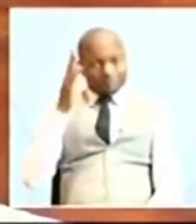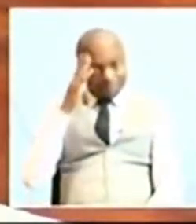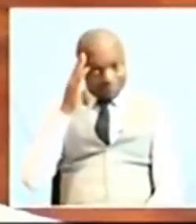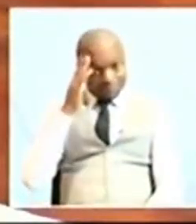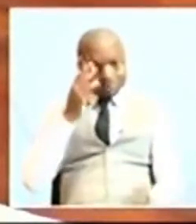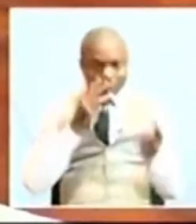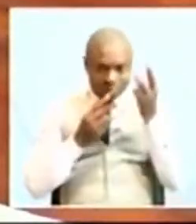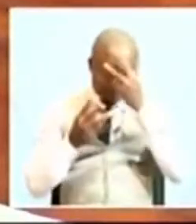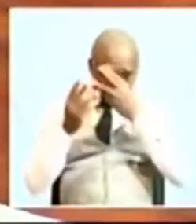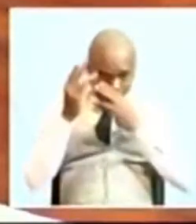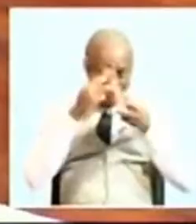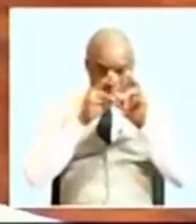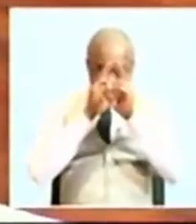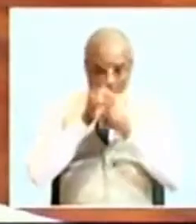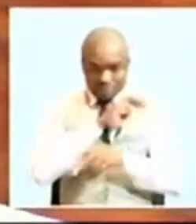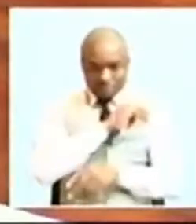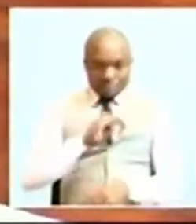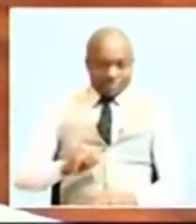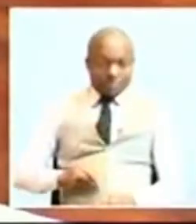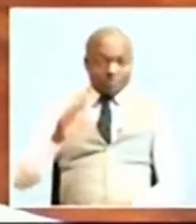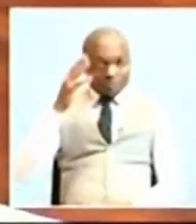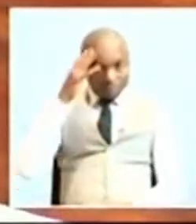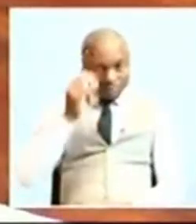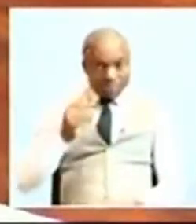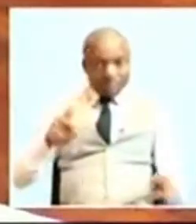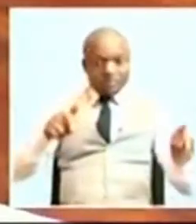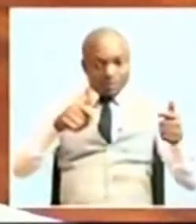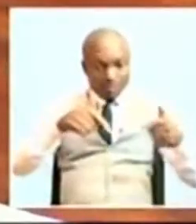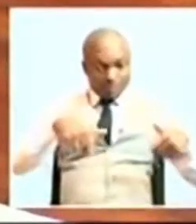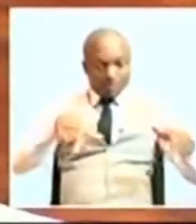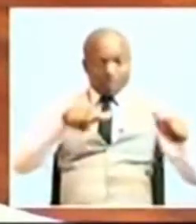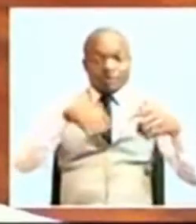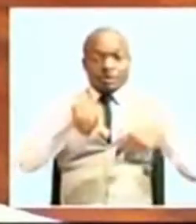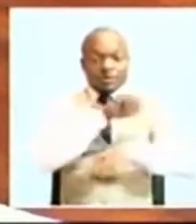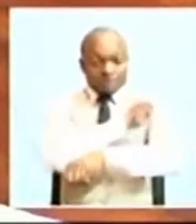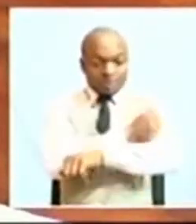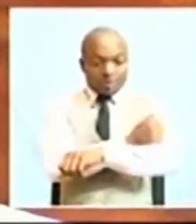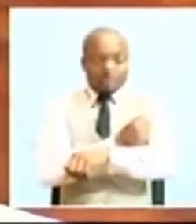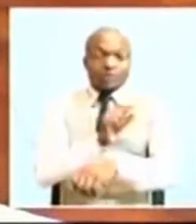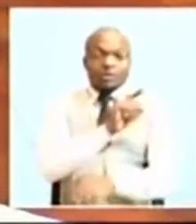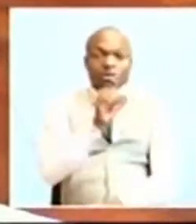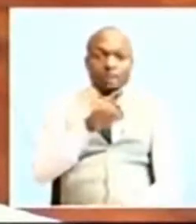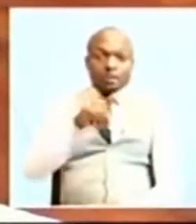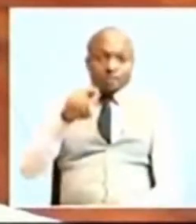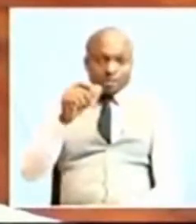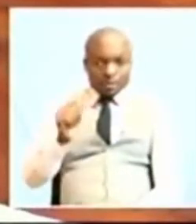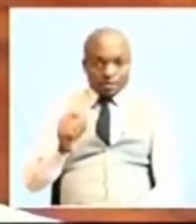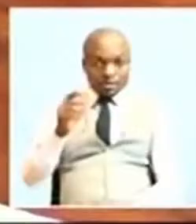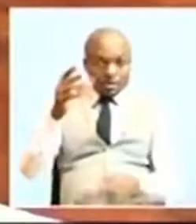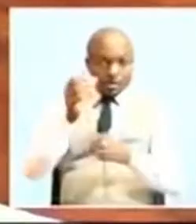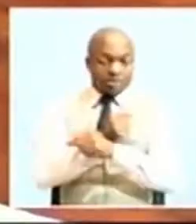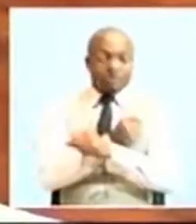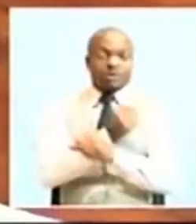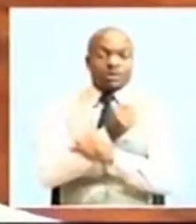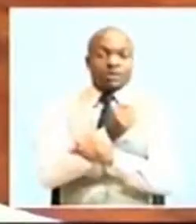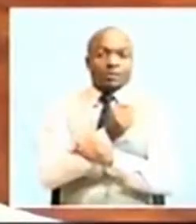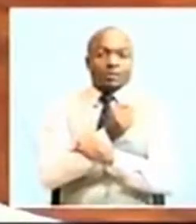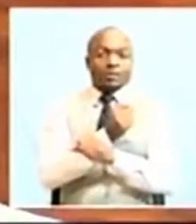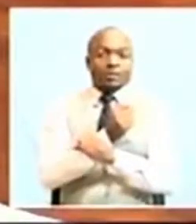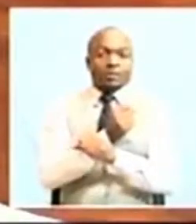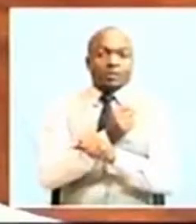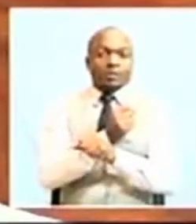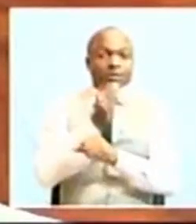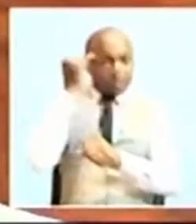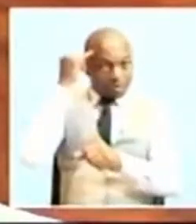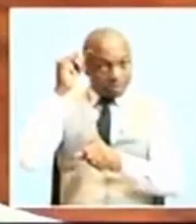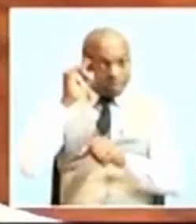the honorable member, and indeed that is why, as a local authority, even when ZPPA had taken the initiative to actually do some